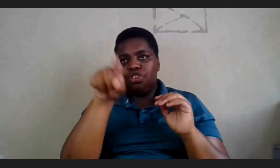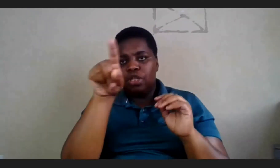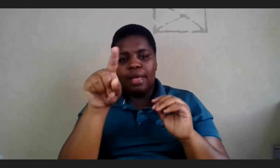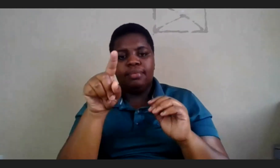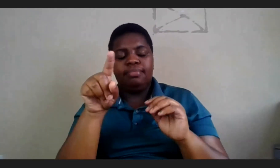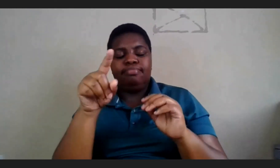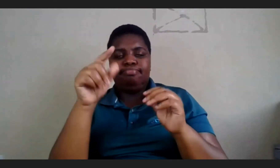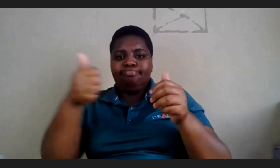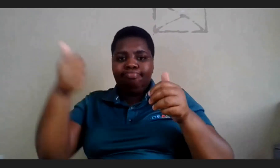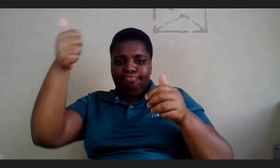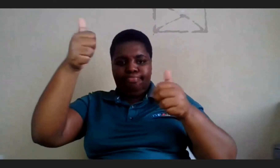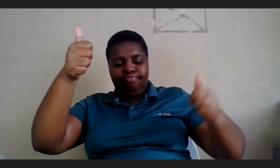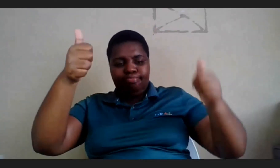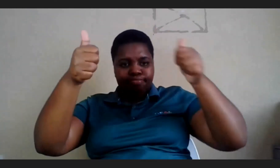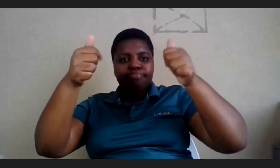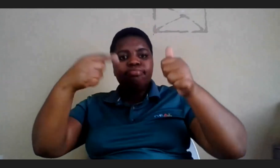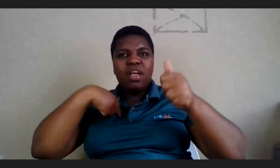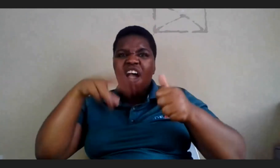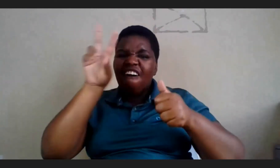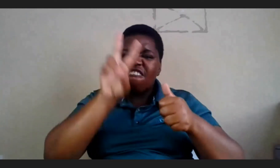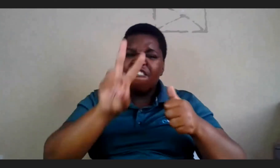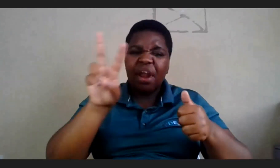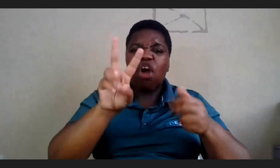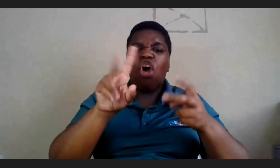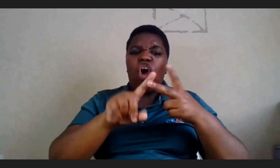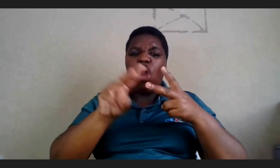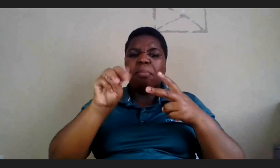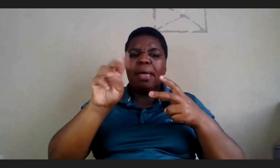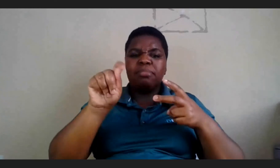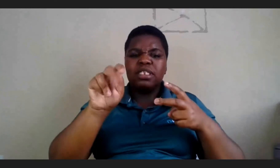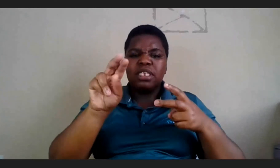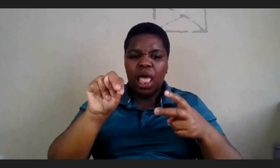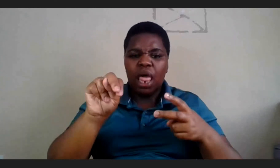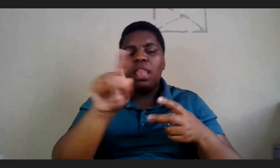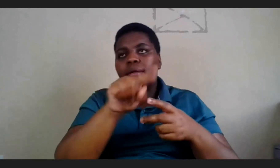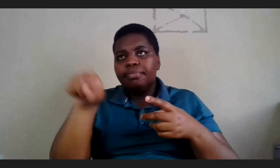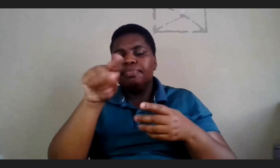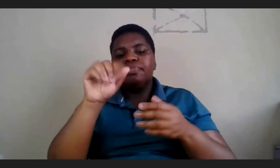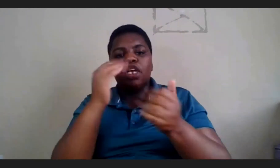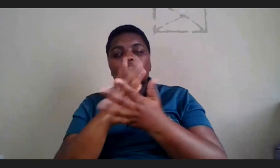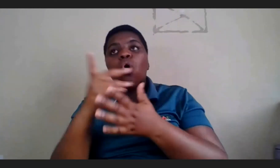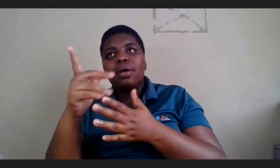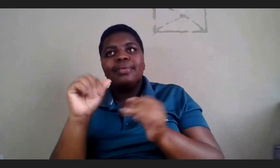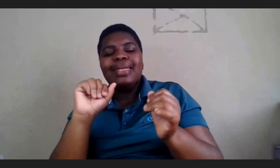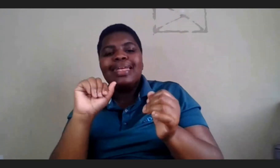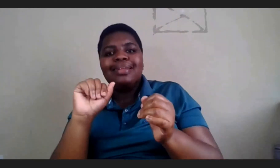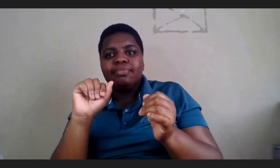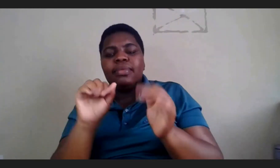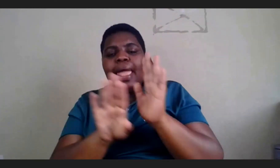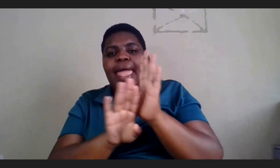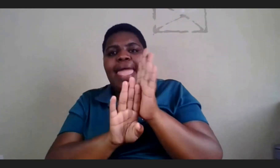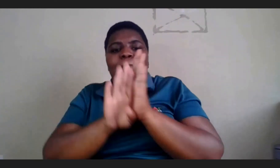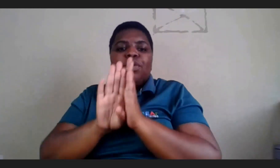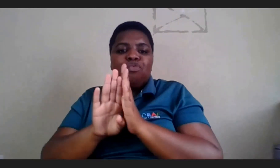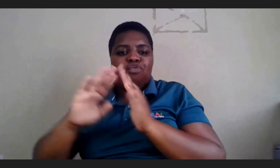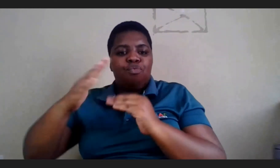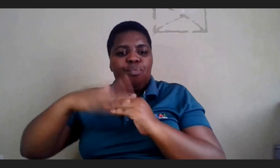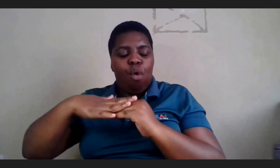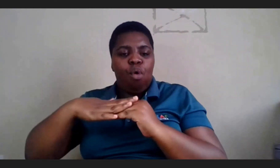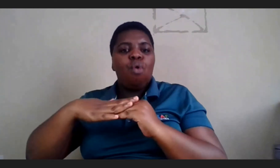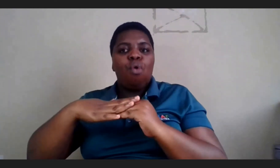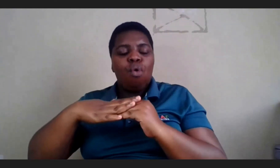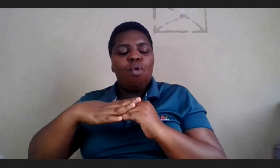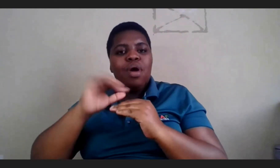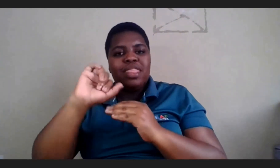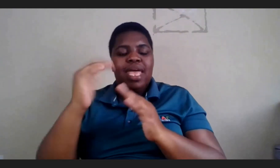as MTN, Vodacom, and so on, to look at how they ensure accessible information,